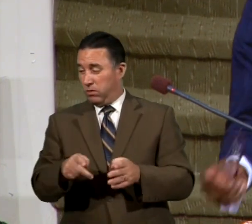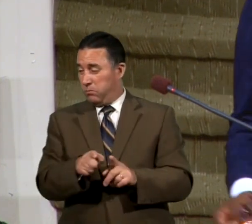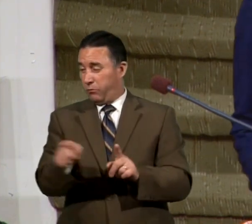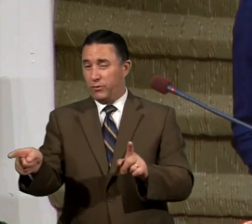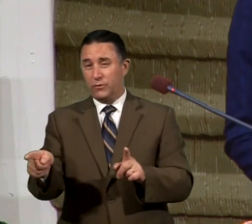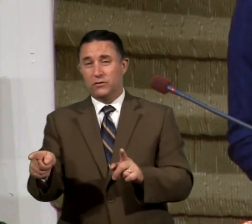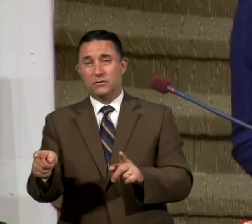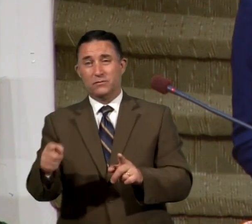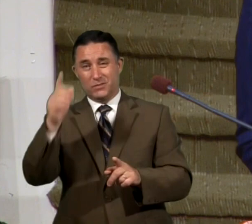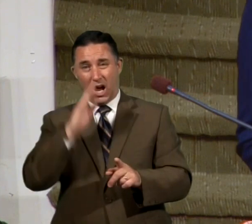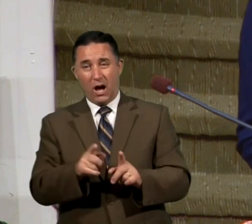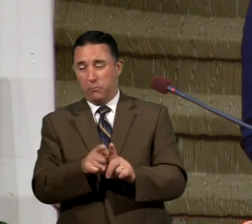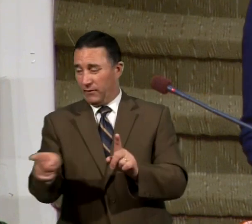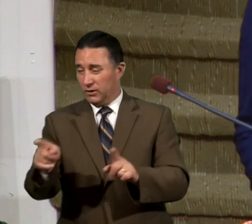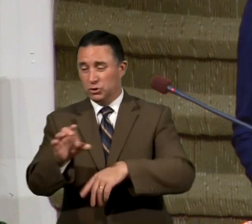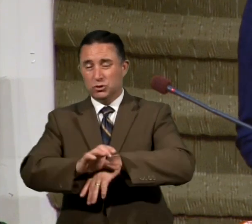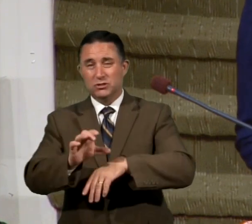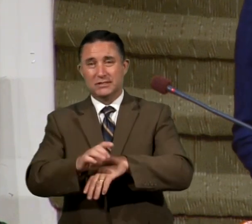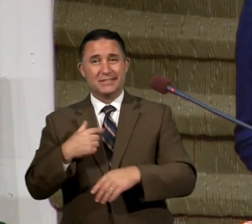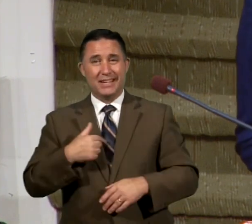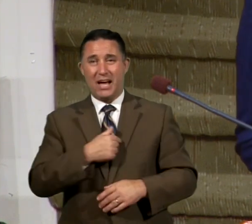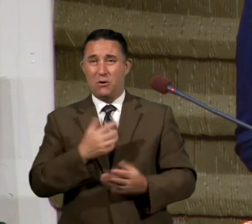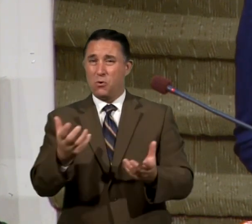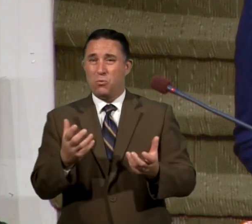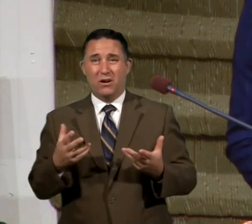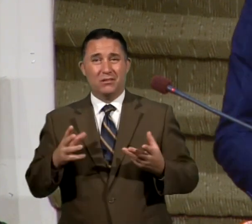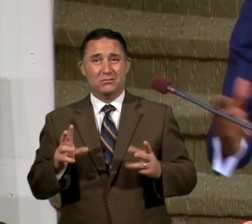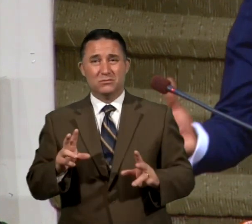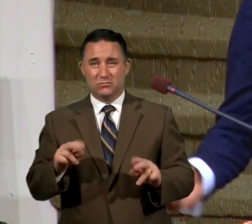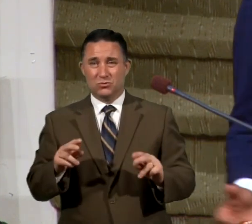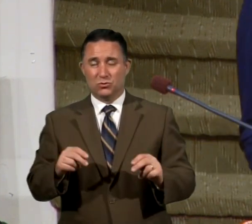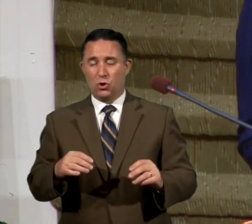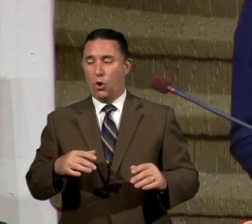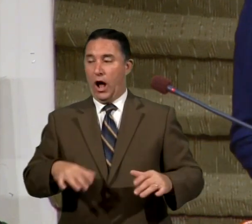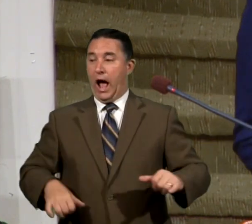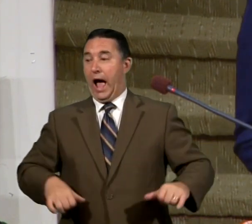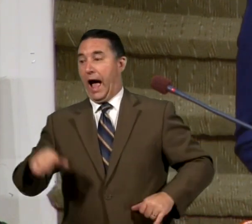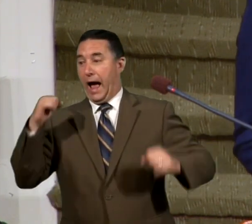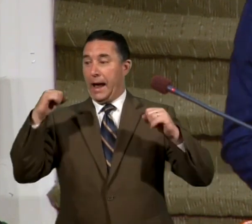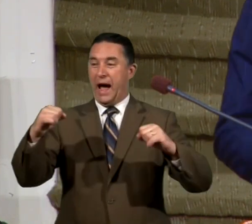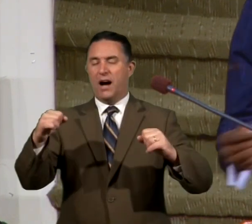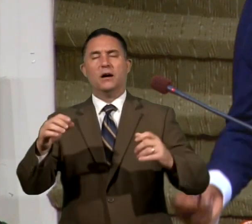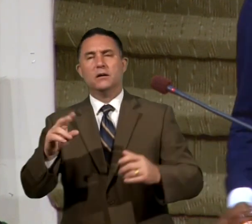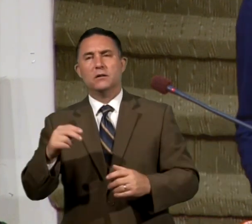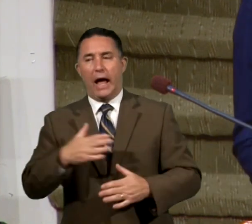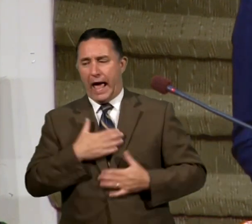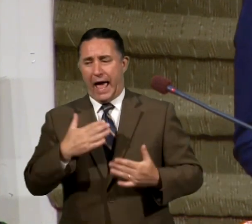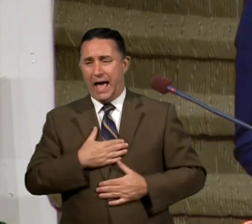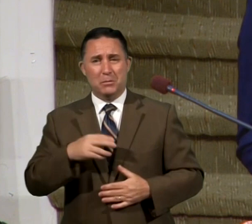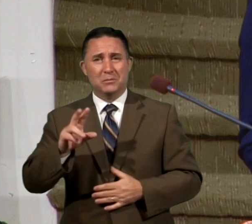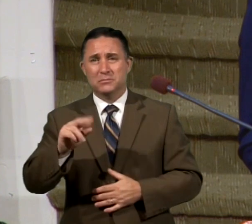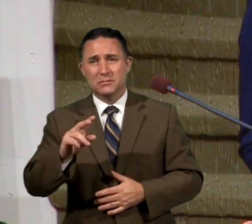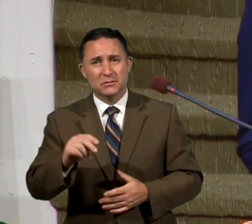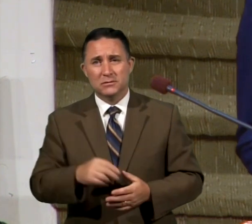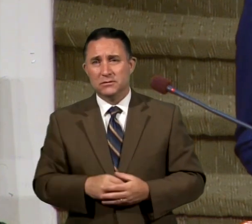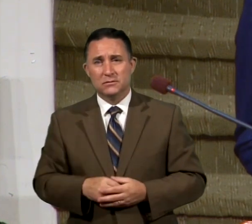fall out of church. It's just not our desire. We take no glory in that. We're not happy with that.